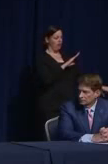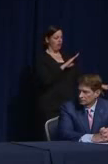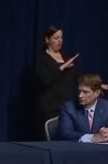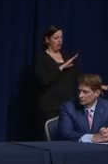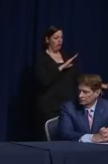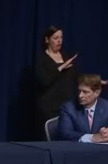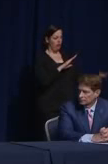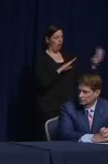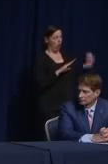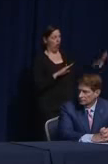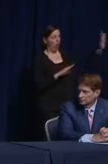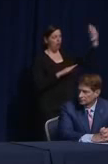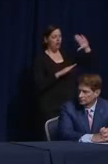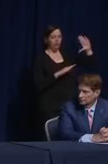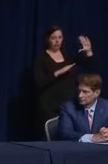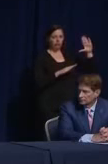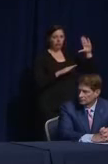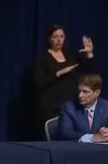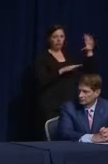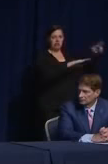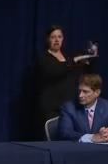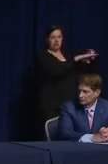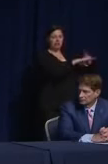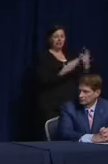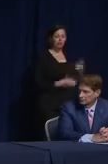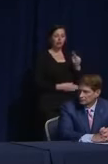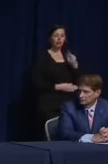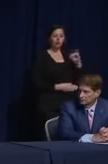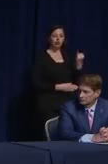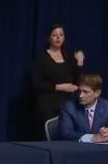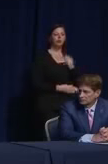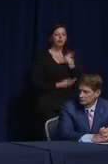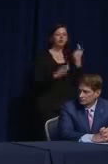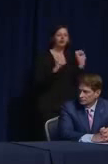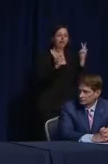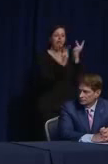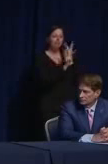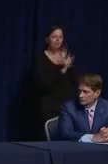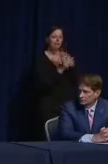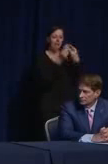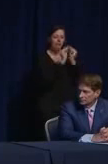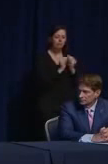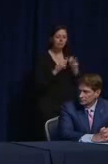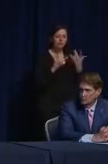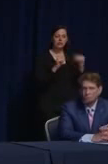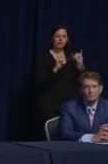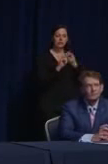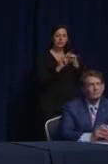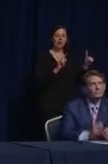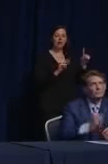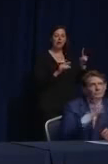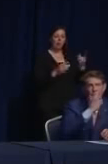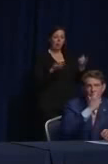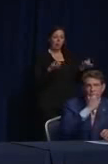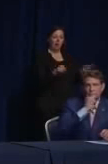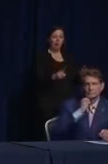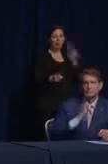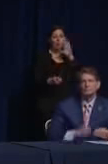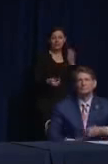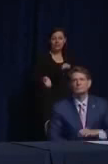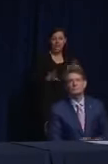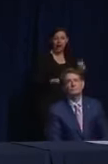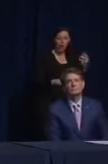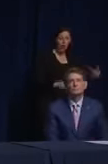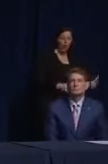data, and similar to the national trend, information on outcomes is somewhat limited at this time. The median age for